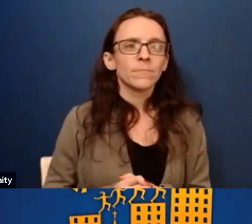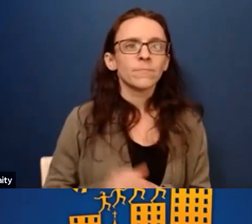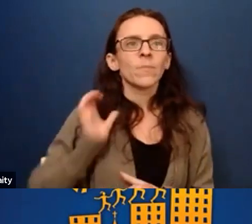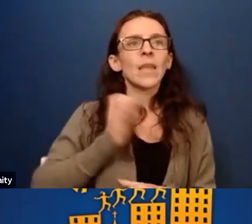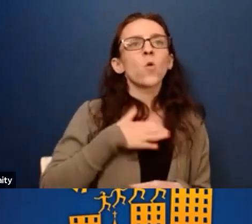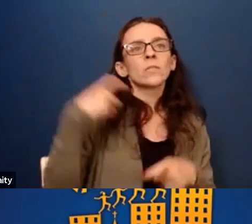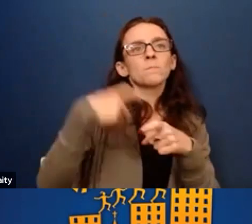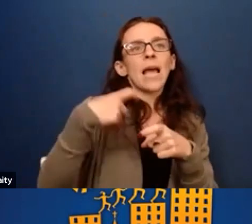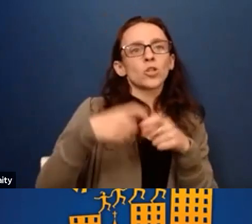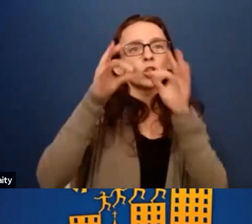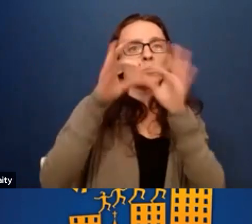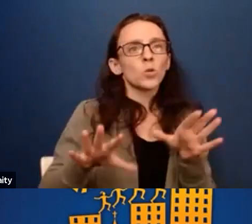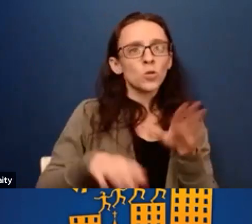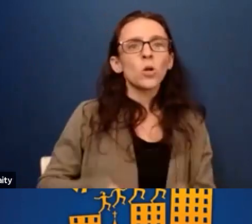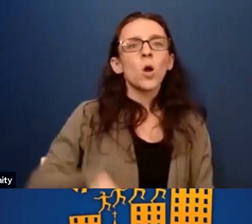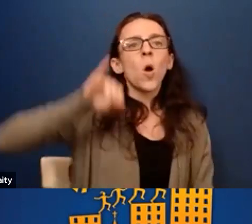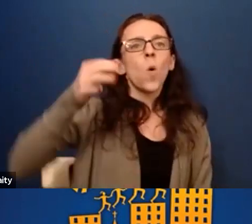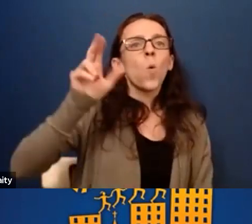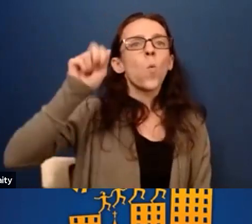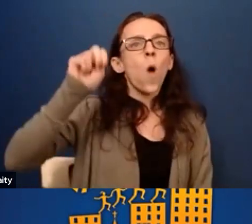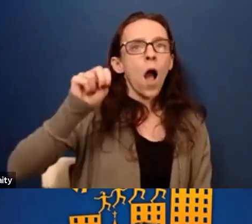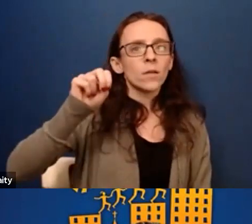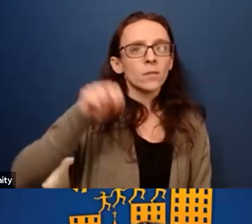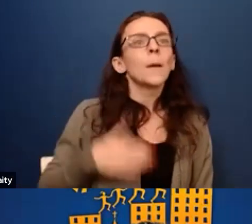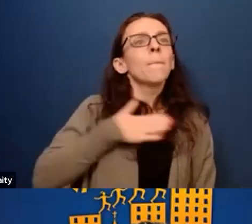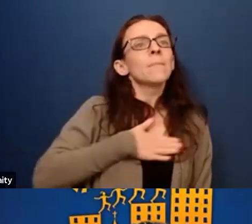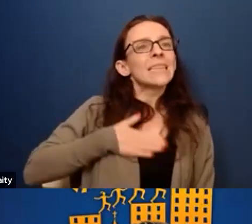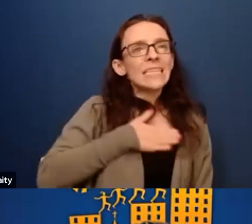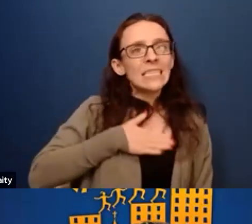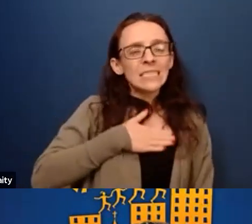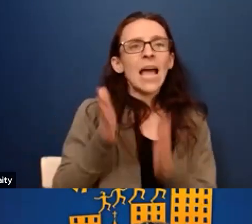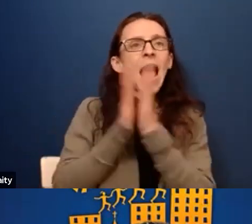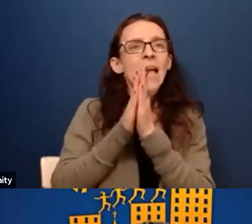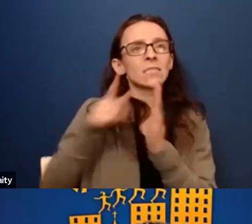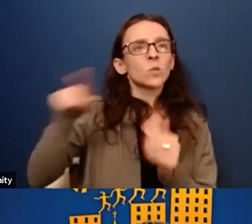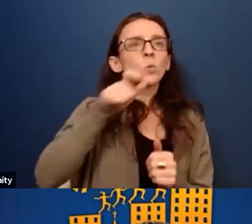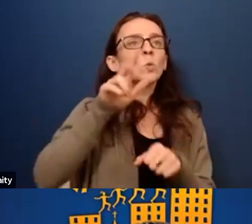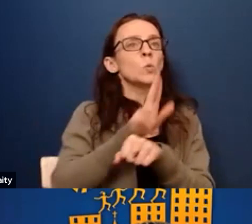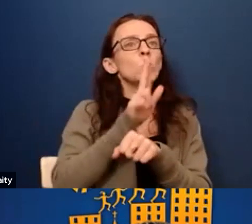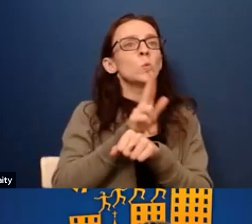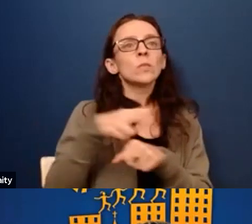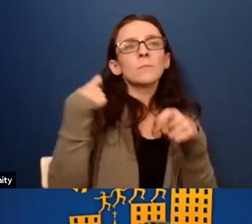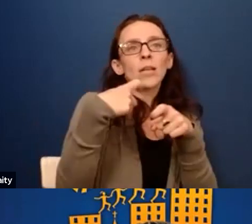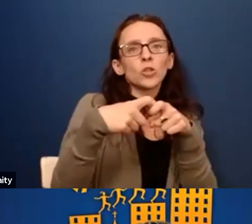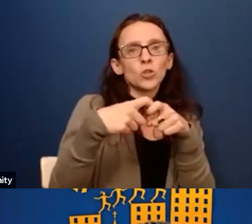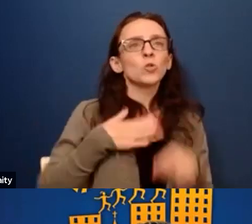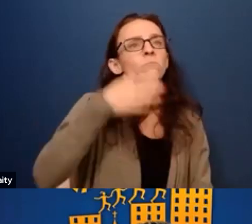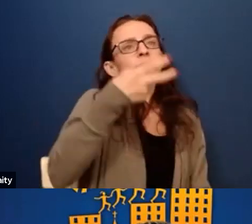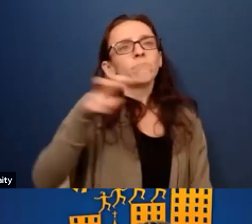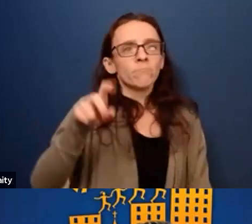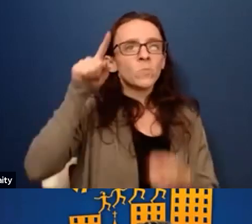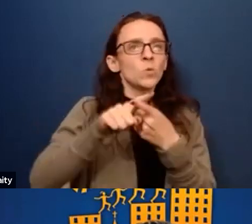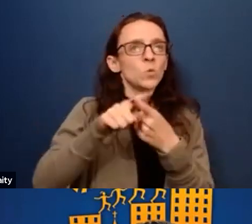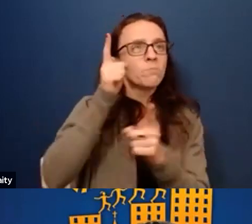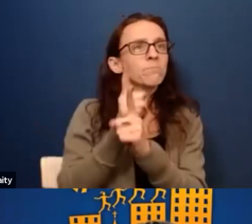Bernal. Please invite our Spanish-speaking audience to switch their Zoom channel in Spanish. Certainly, Mr. Contempasses.